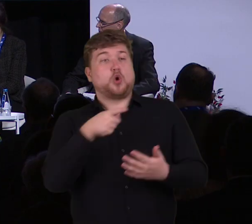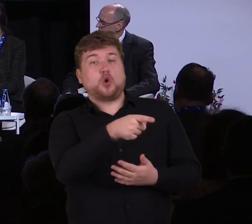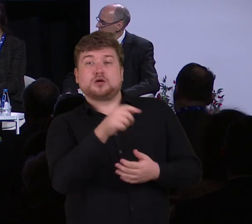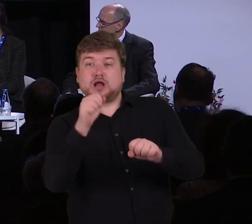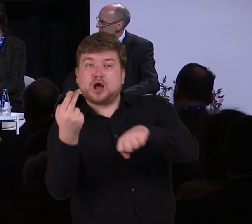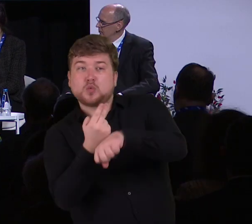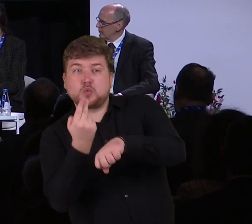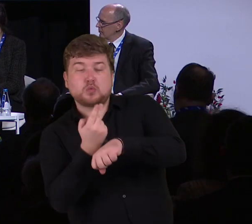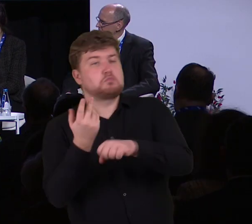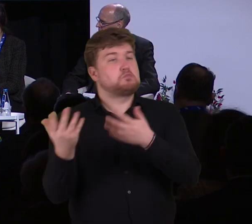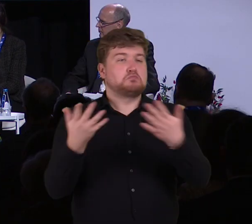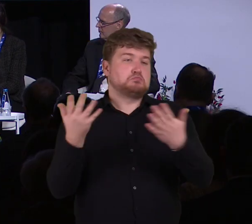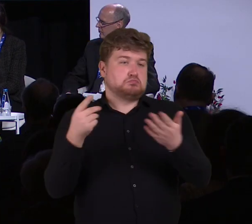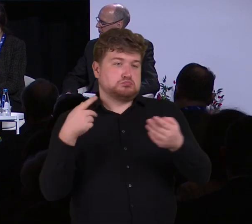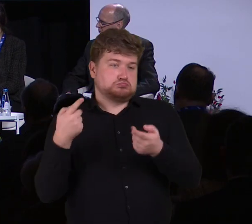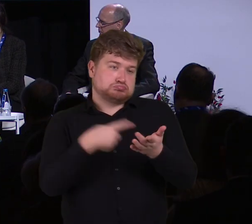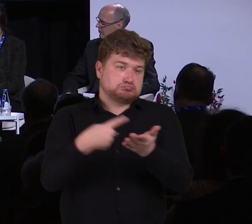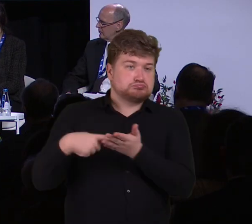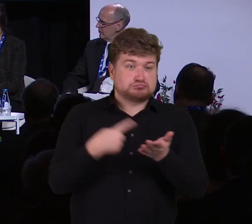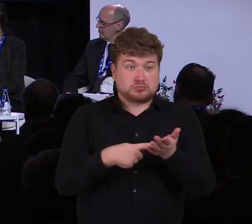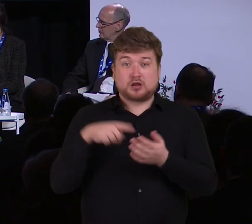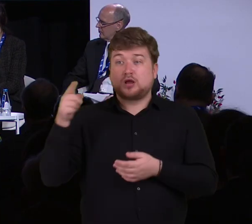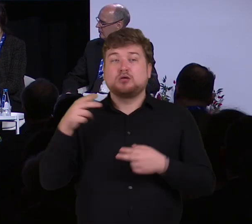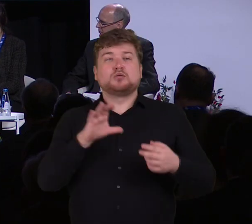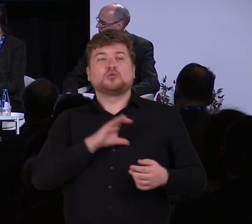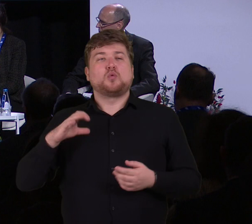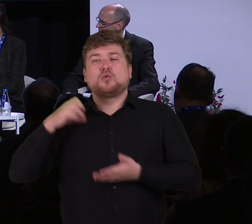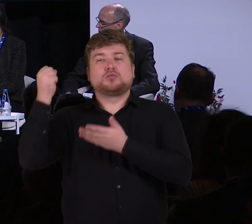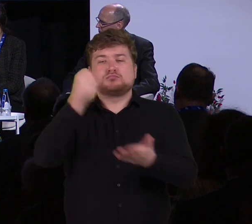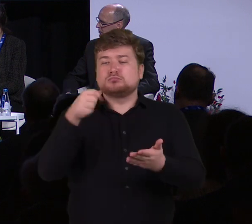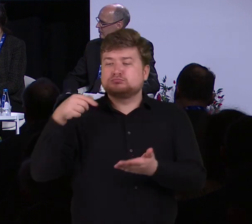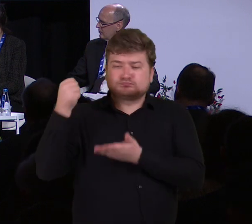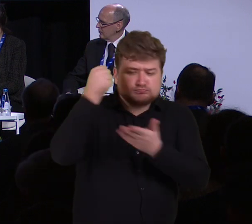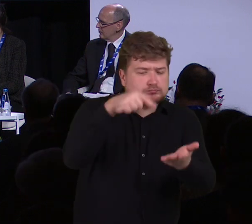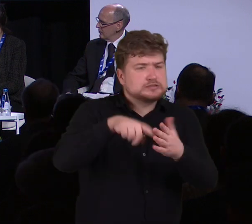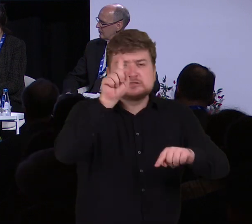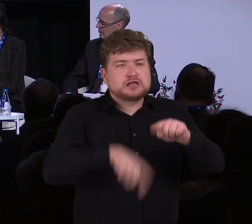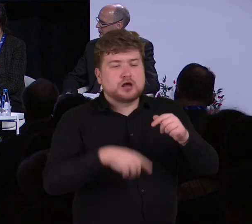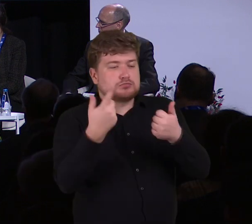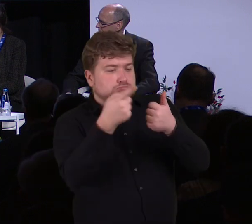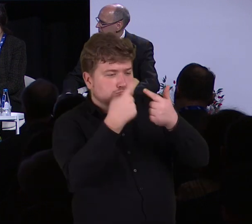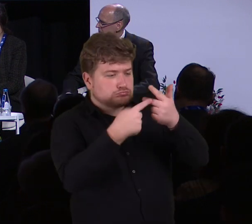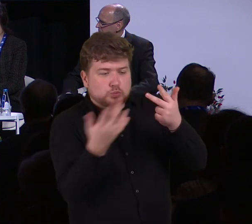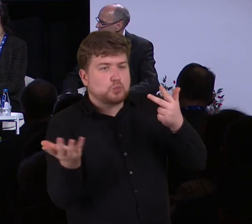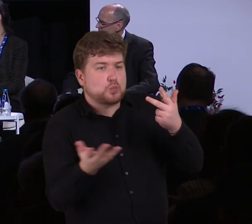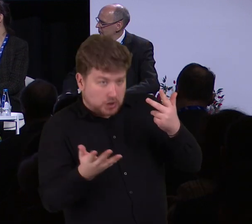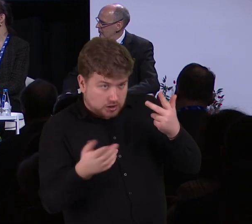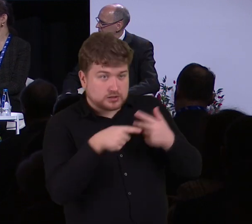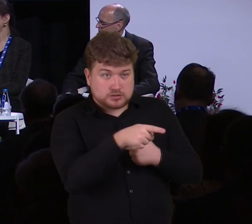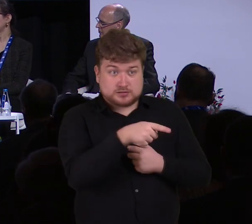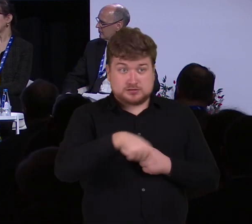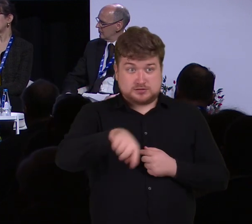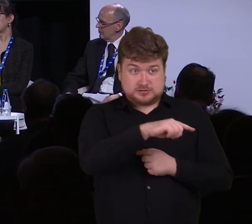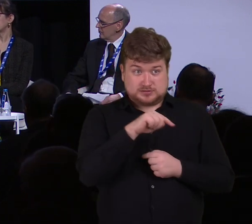support, do you look on the partnership and, for example, do you focus on those who are not financed by cohesion policy, or how you choose